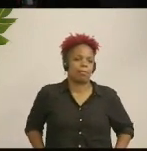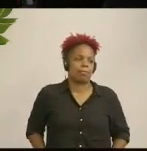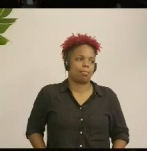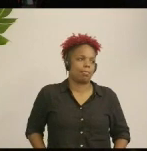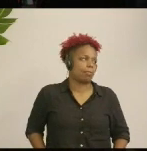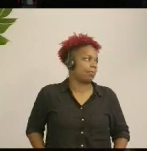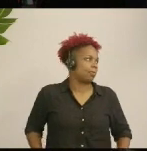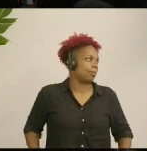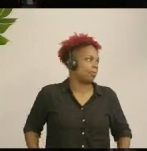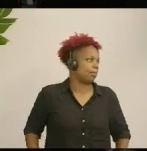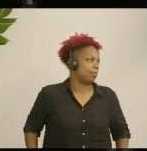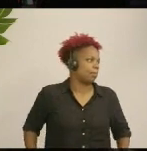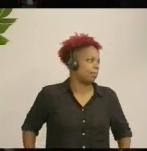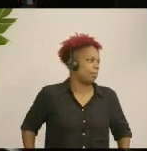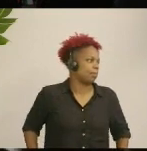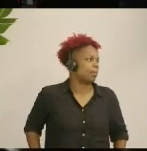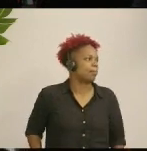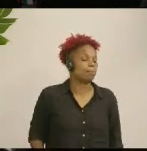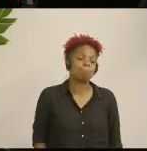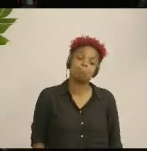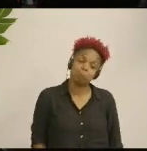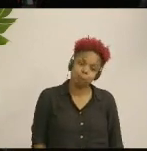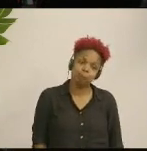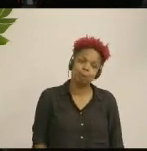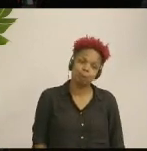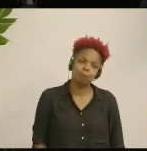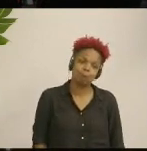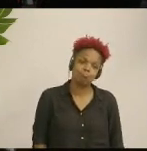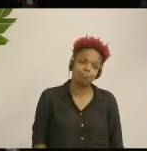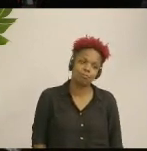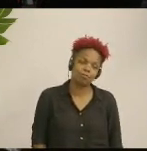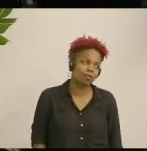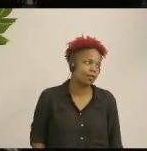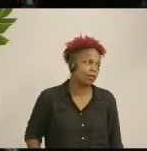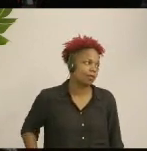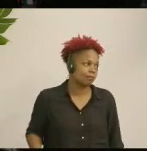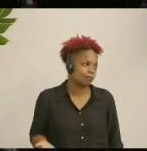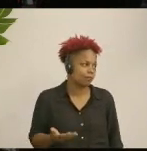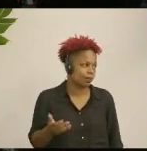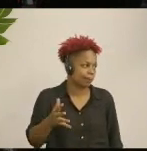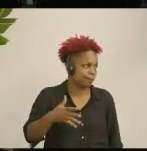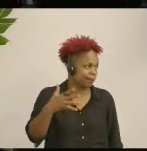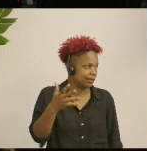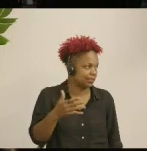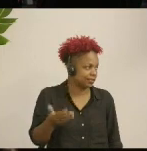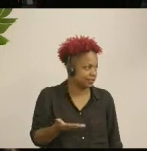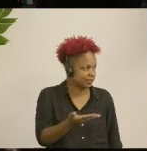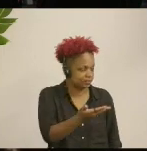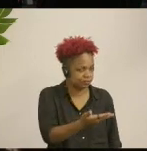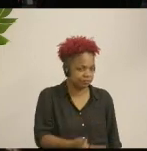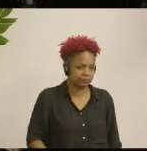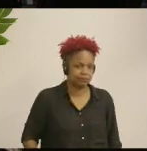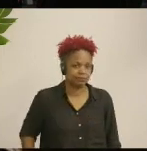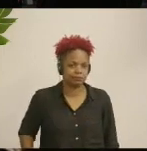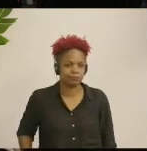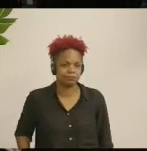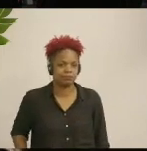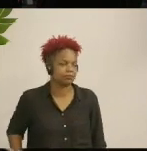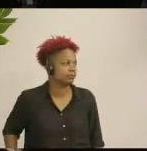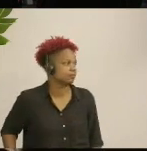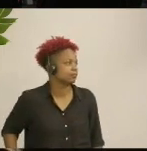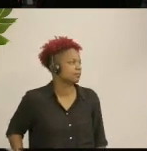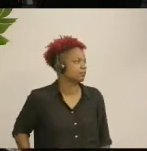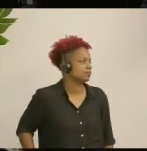Now, we are moving on to our next speaker, Ali Ruiz Coronel. She is an anthropologist and a researcher at the Institute for Social